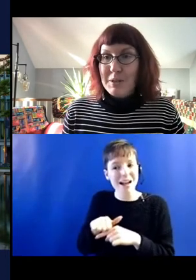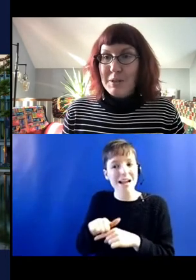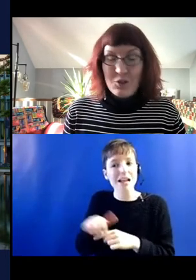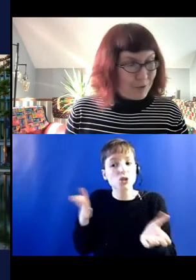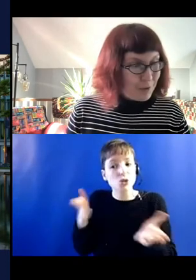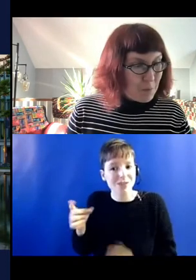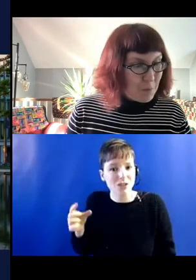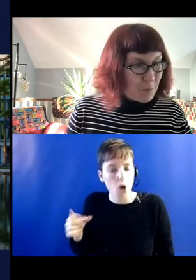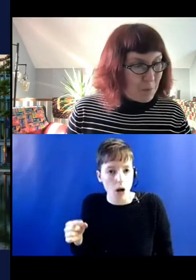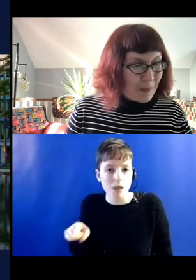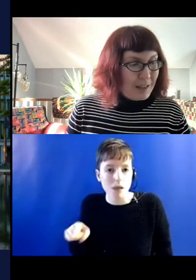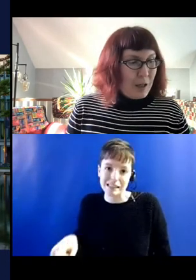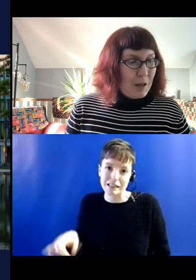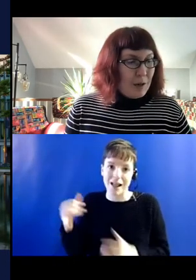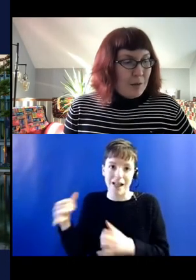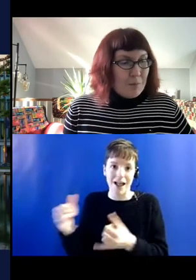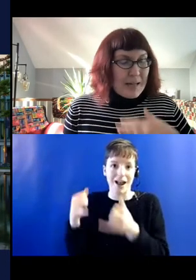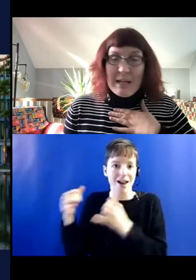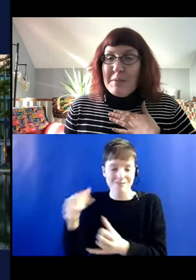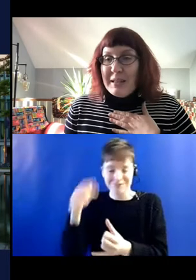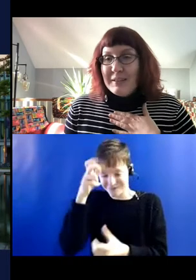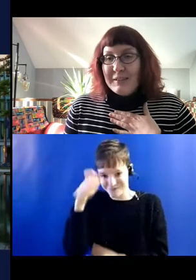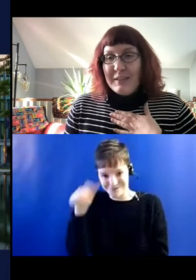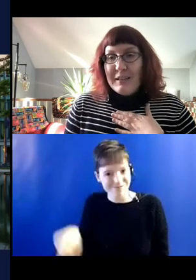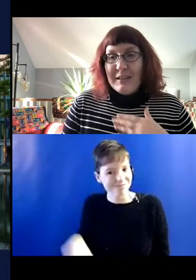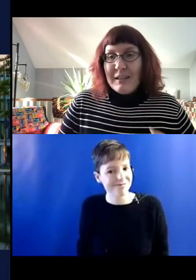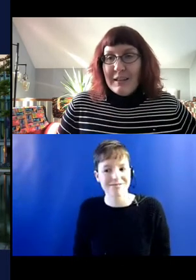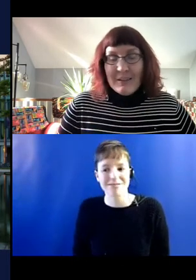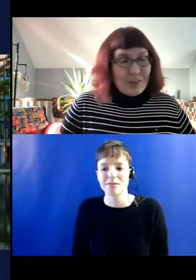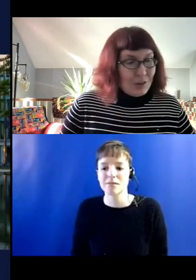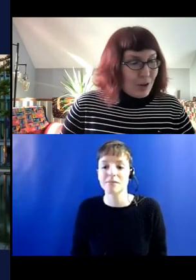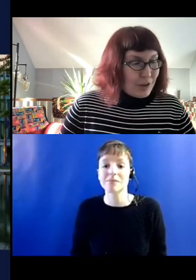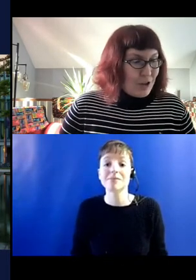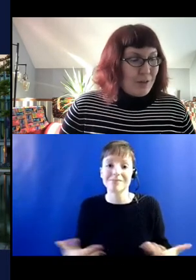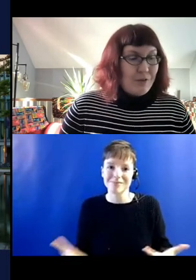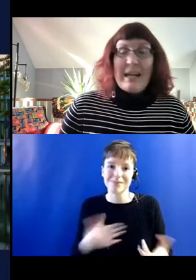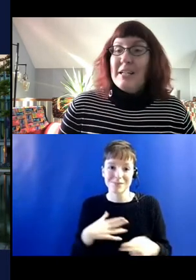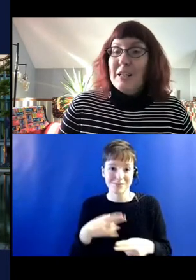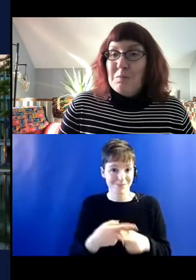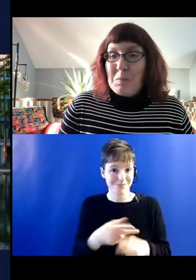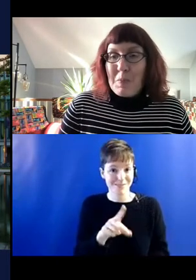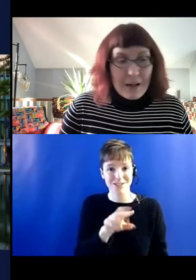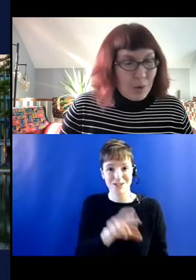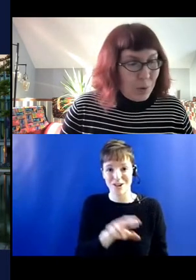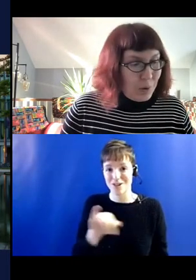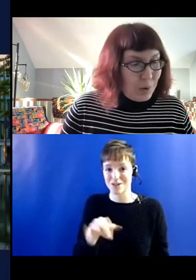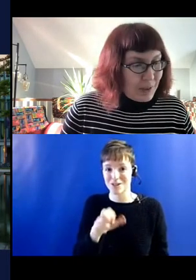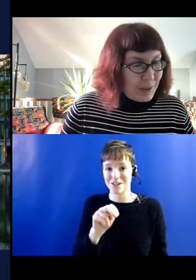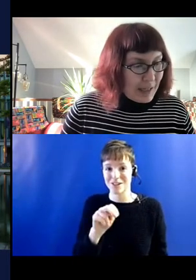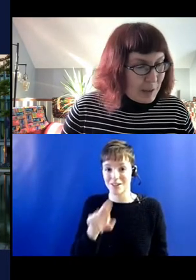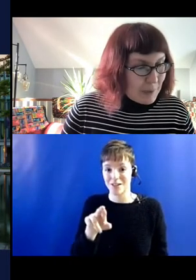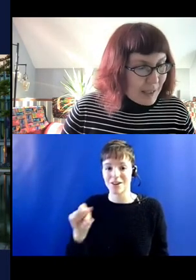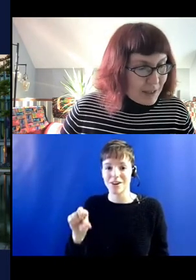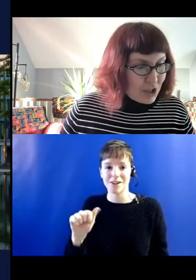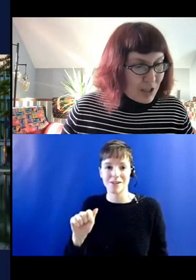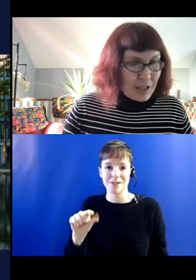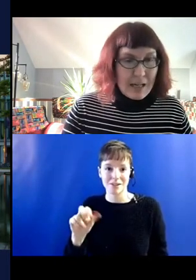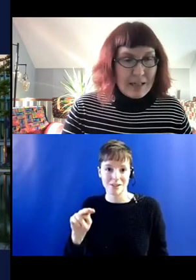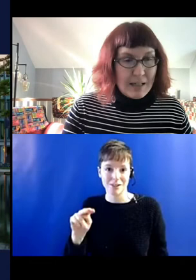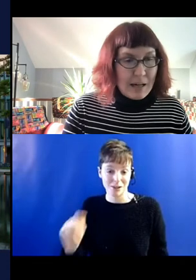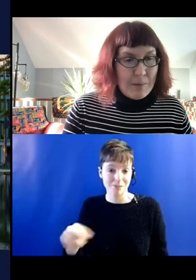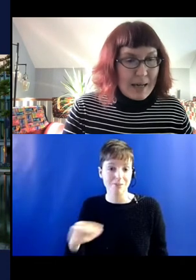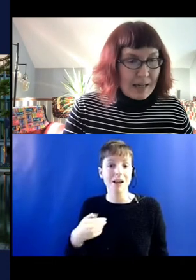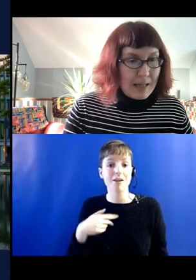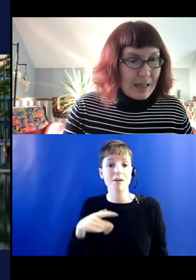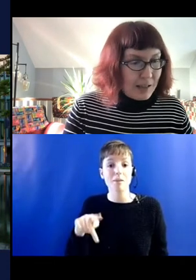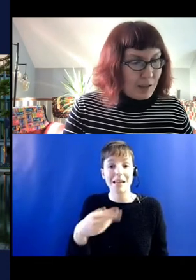to mischief. My name then, as I said, is Dr. Jennifer Gagnon. I hold a PhD